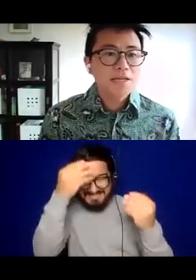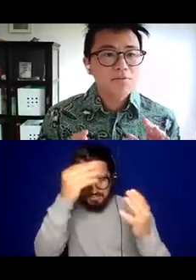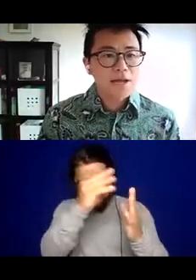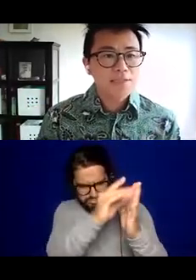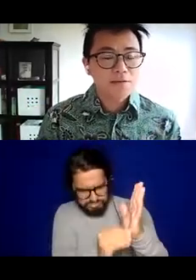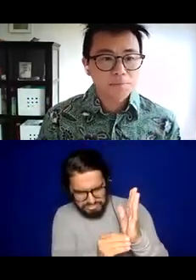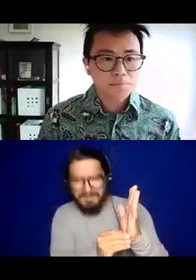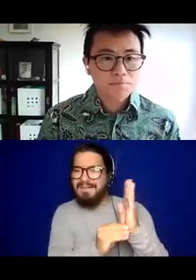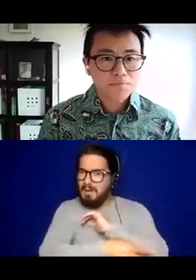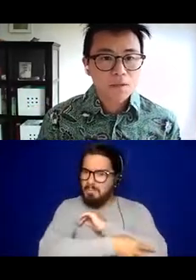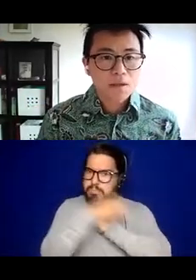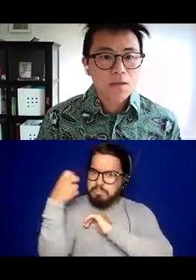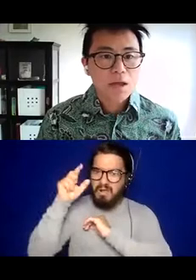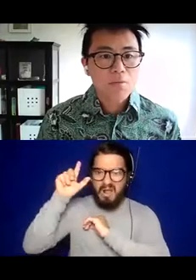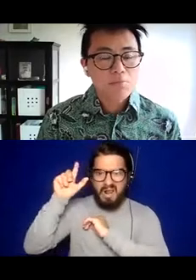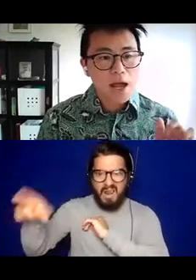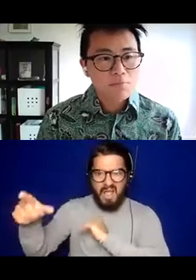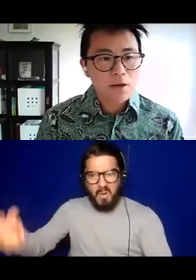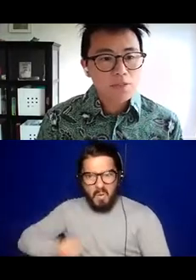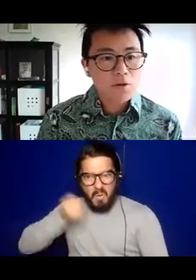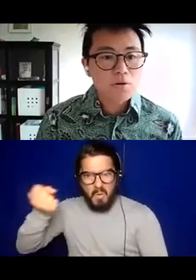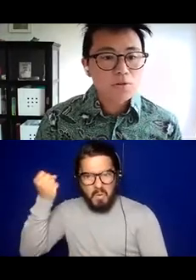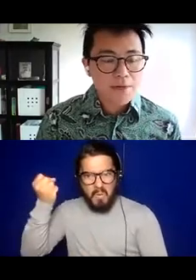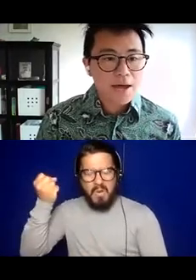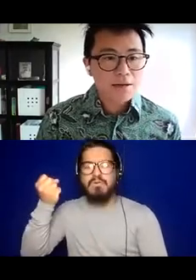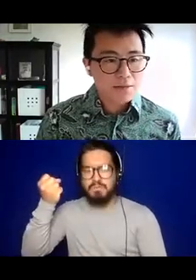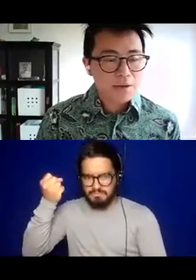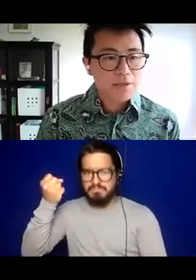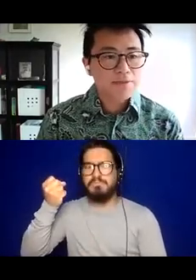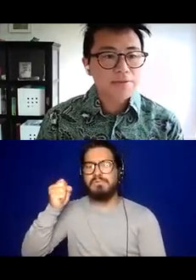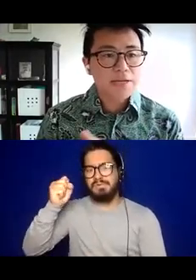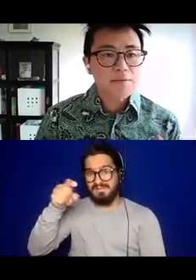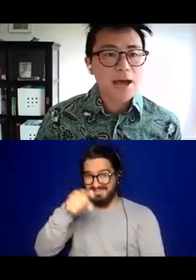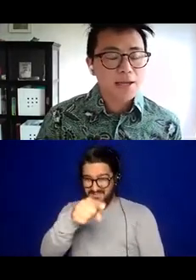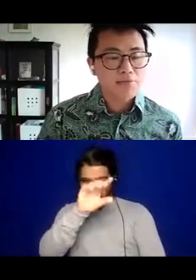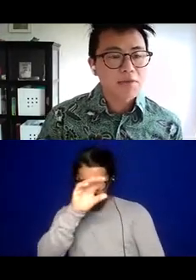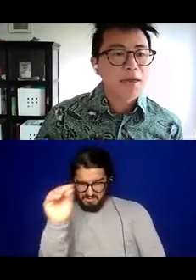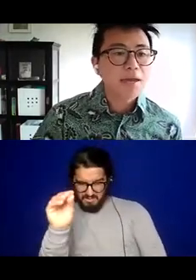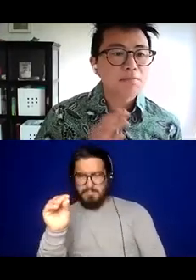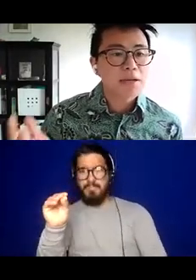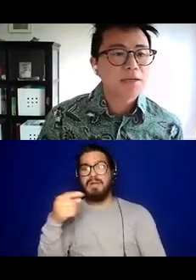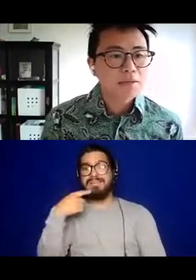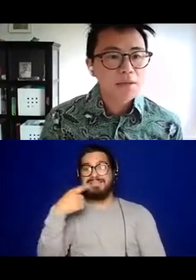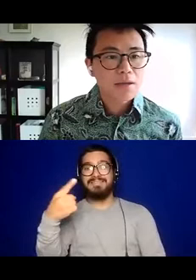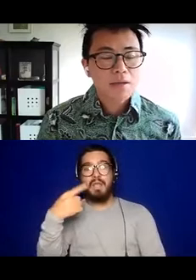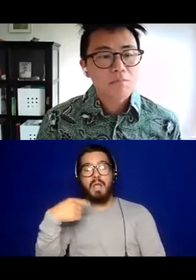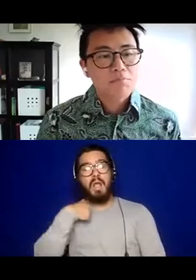then held at ransom. Blackbaud was told that they would get their data back if they paid